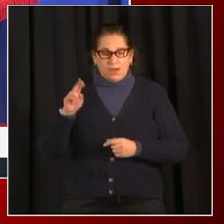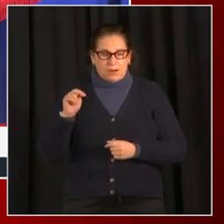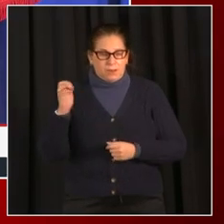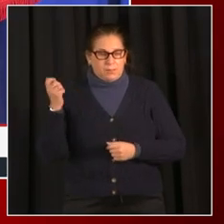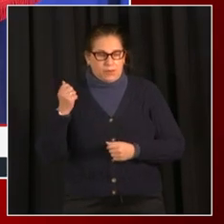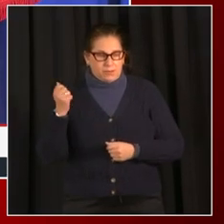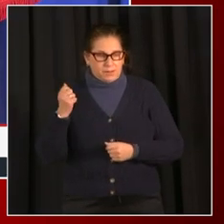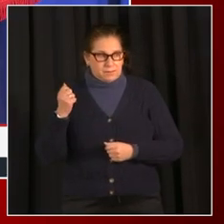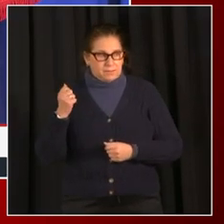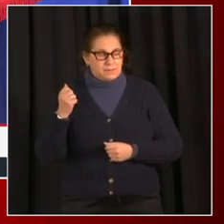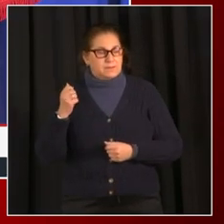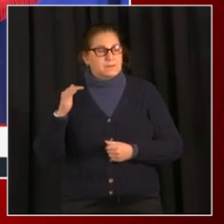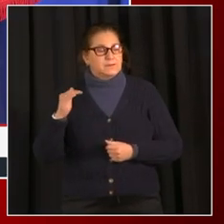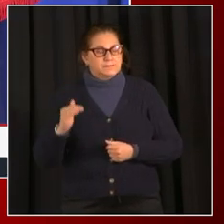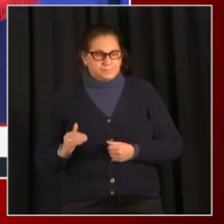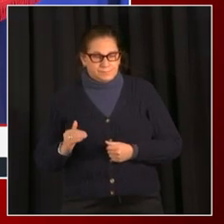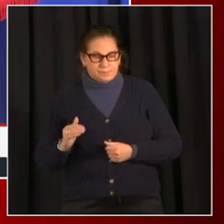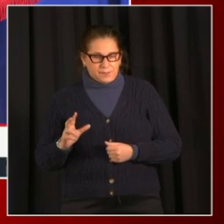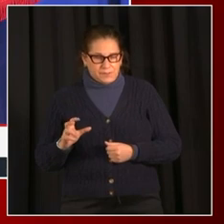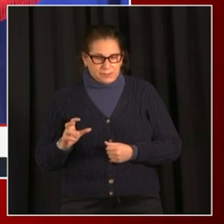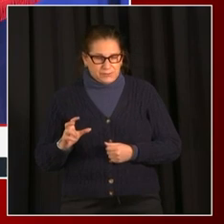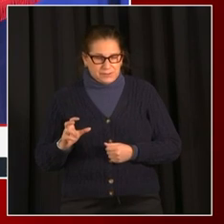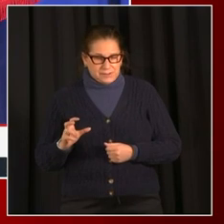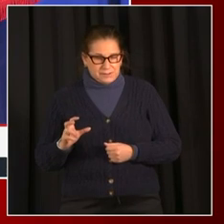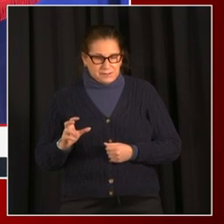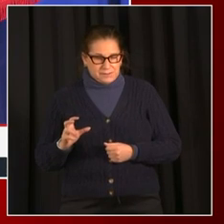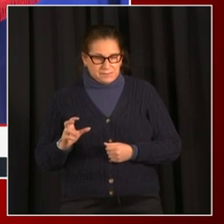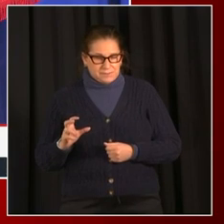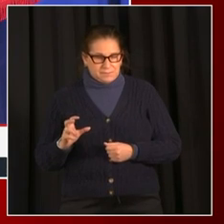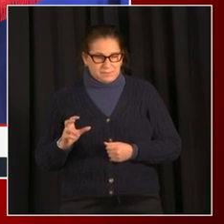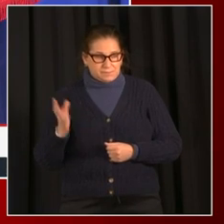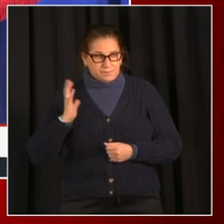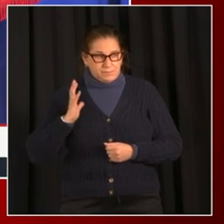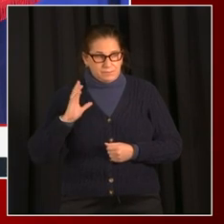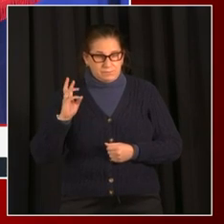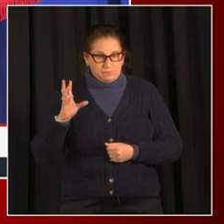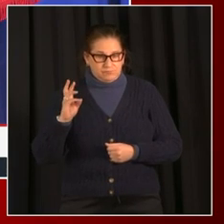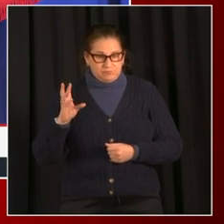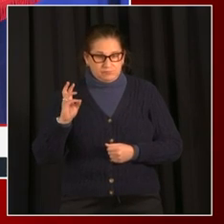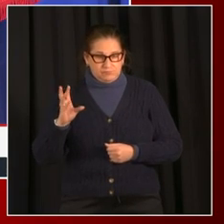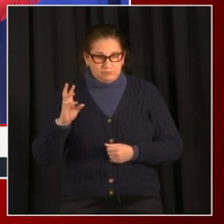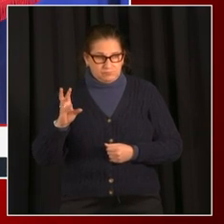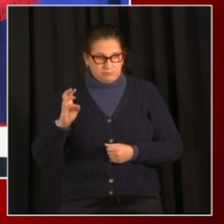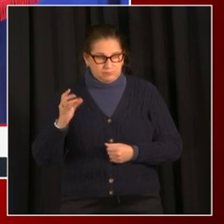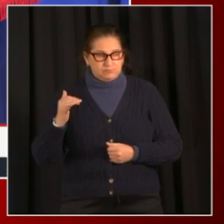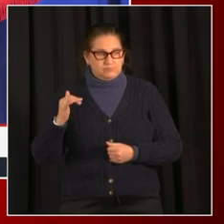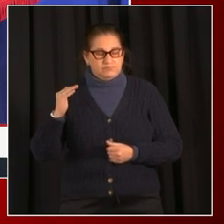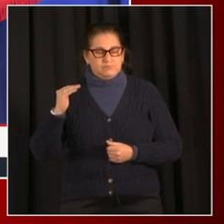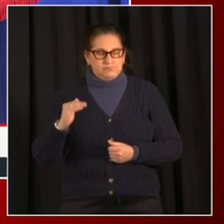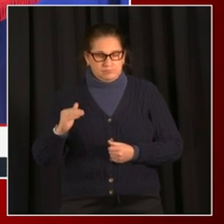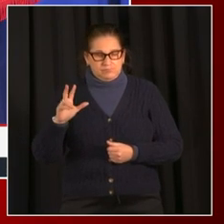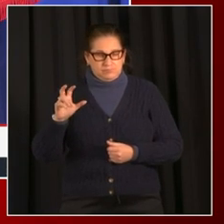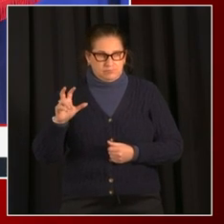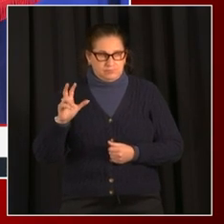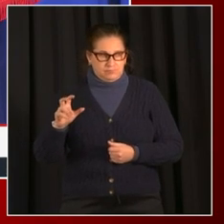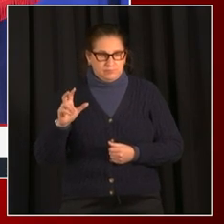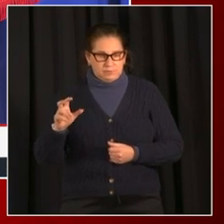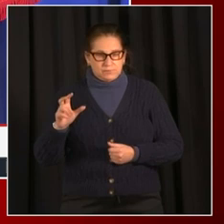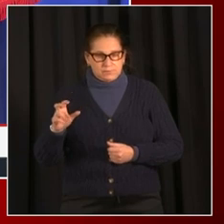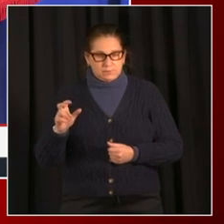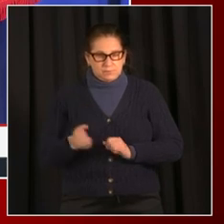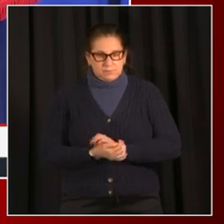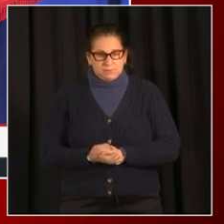$300. And we also understand that there are to be direct payments to people, to single